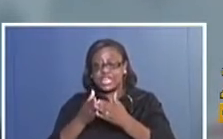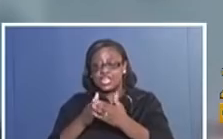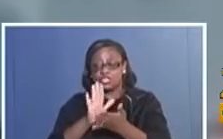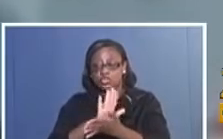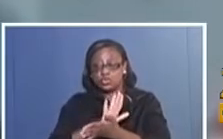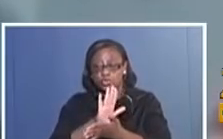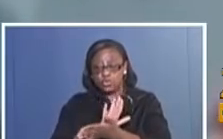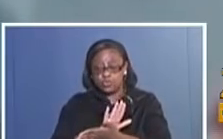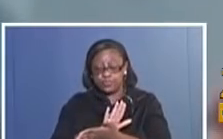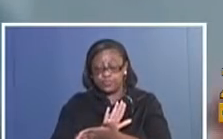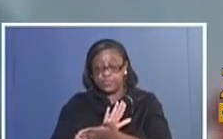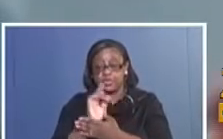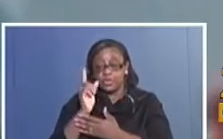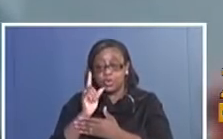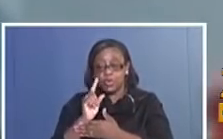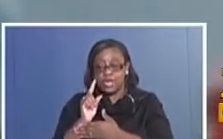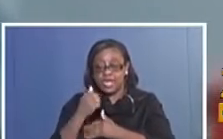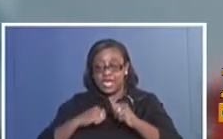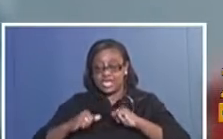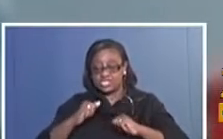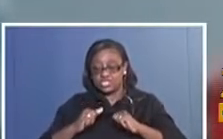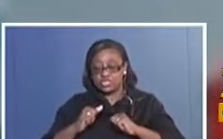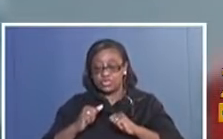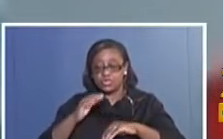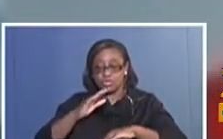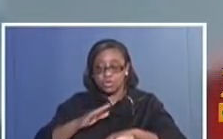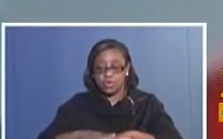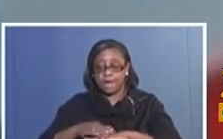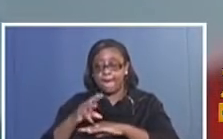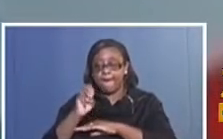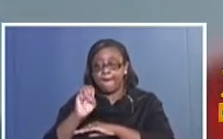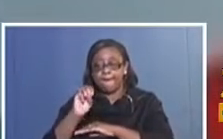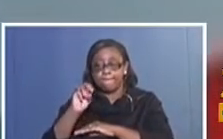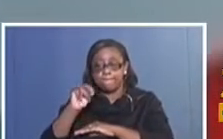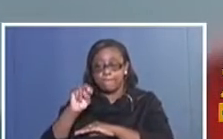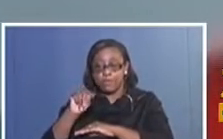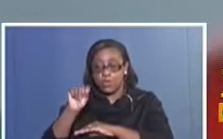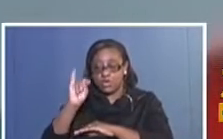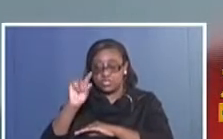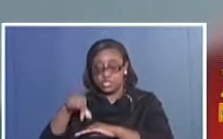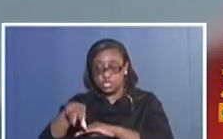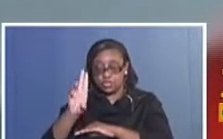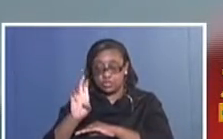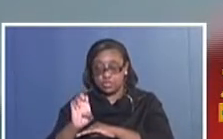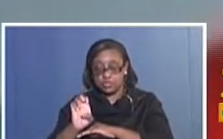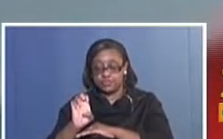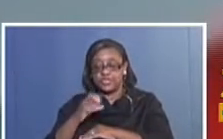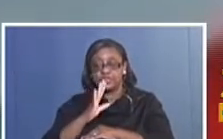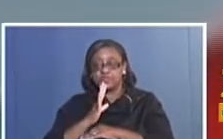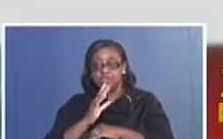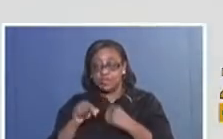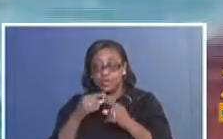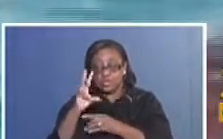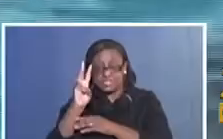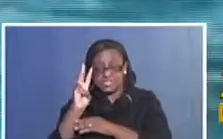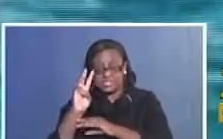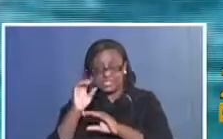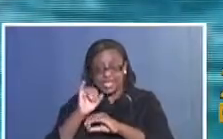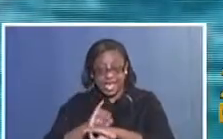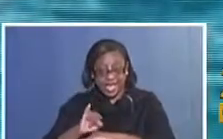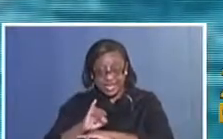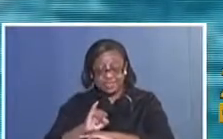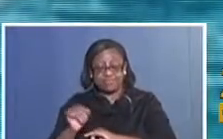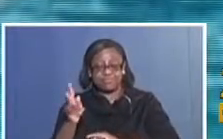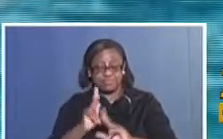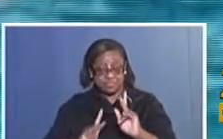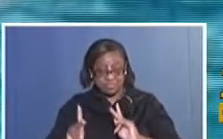the action on the water taking place on Montague Bay. The event was attended by sailors from 6 islands, including Abaco,